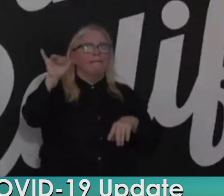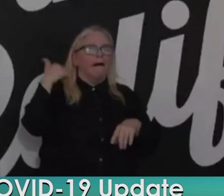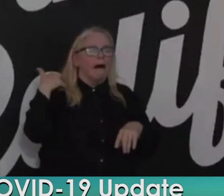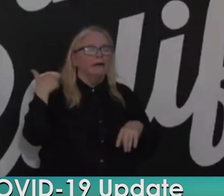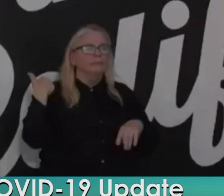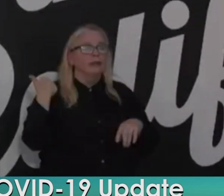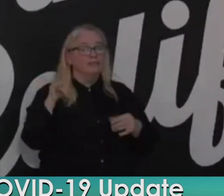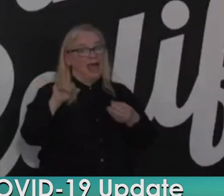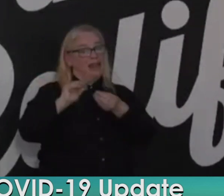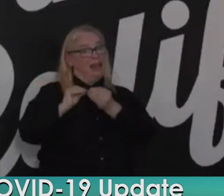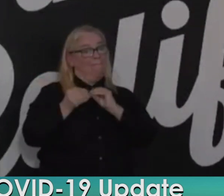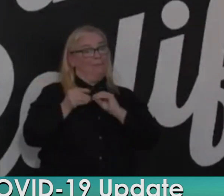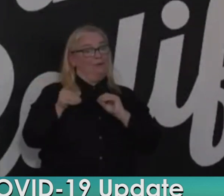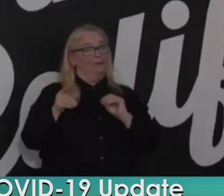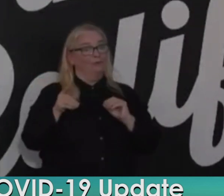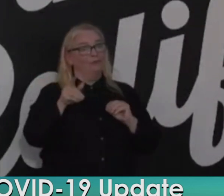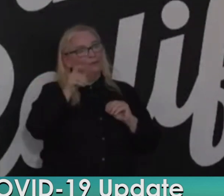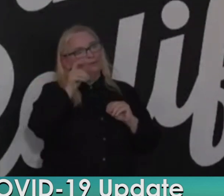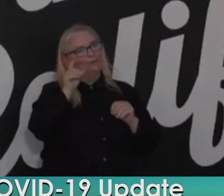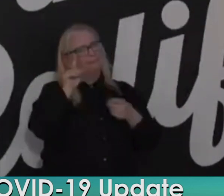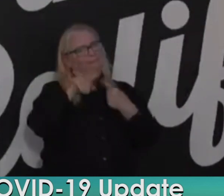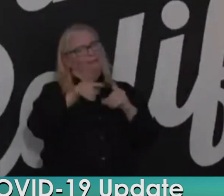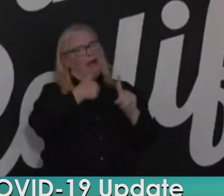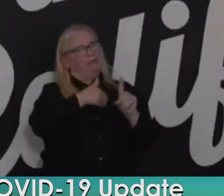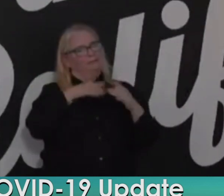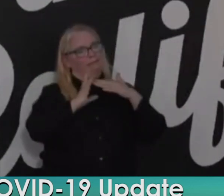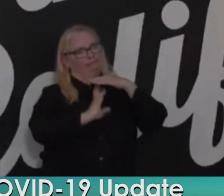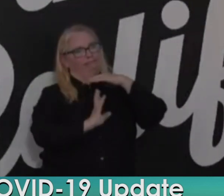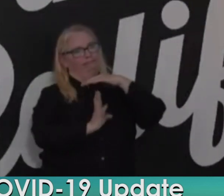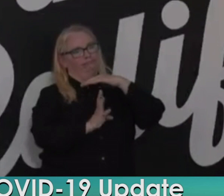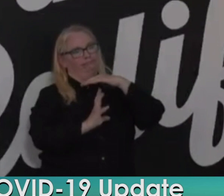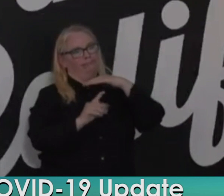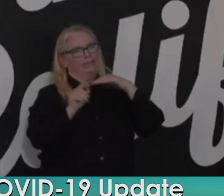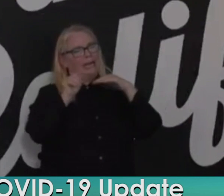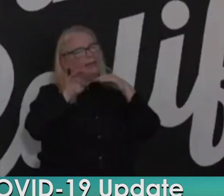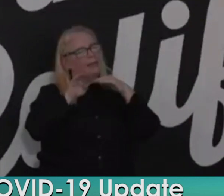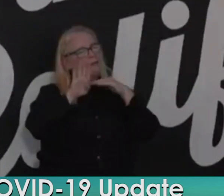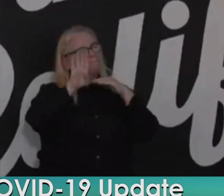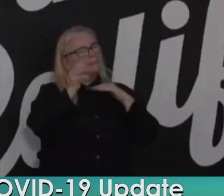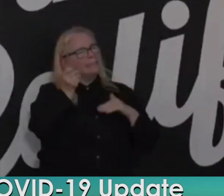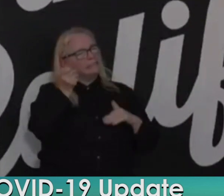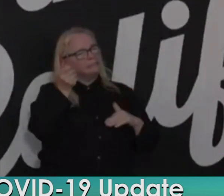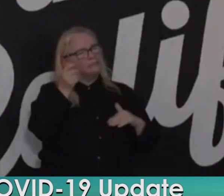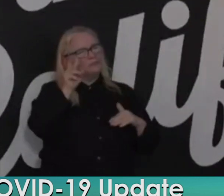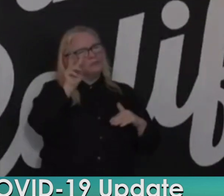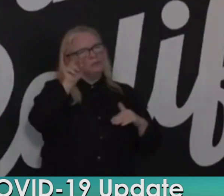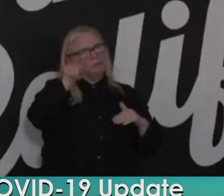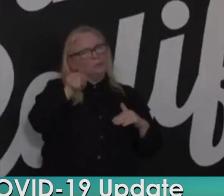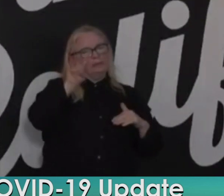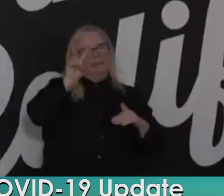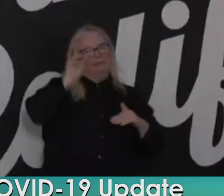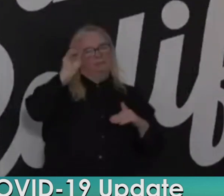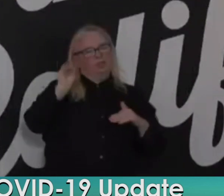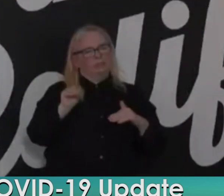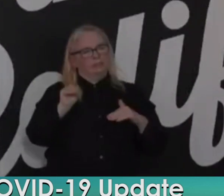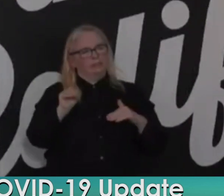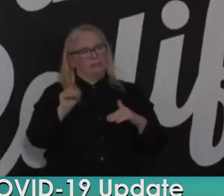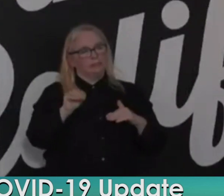They went up modestly to the last 24 hours by 2.6%, but the